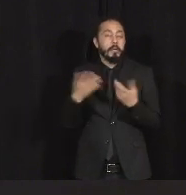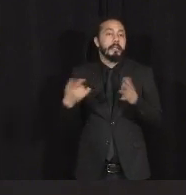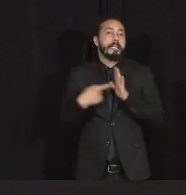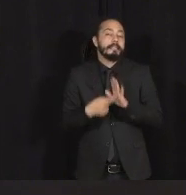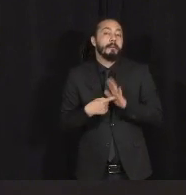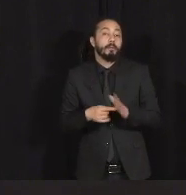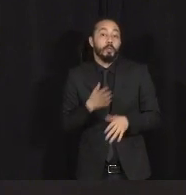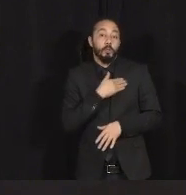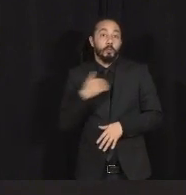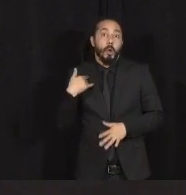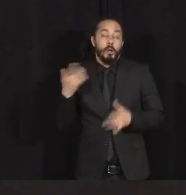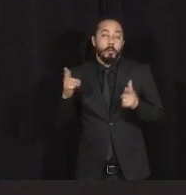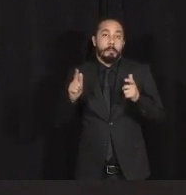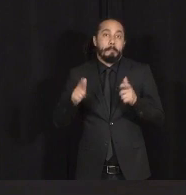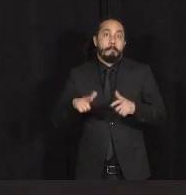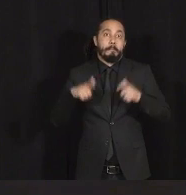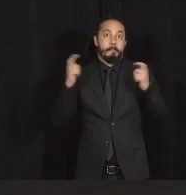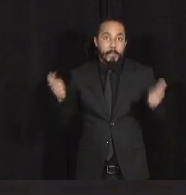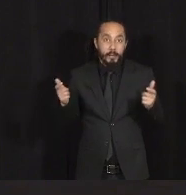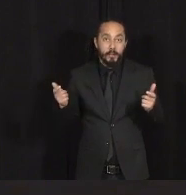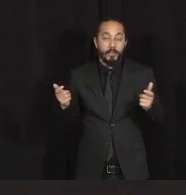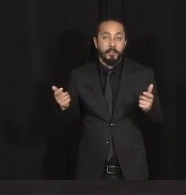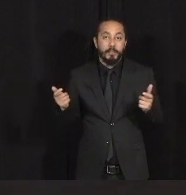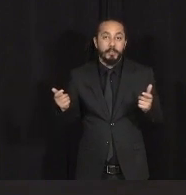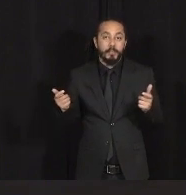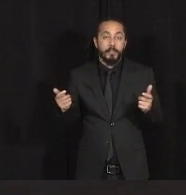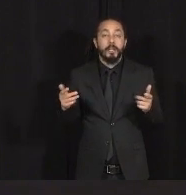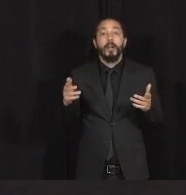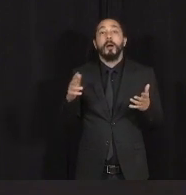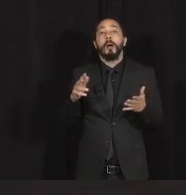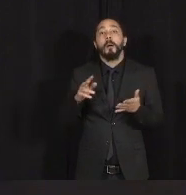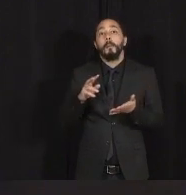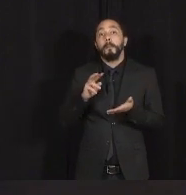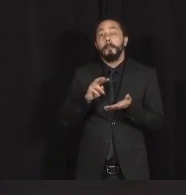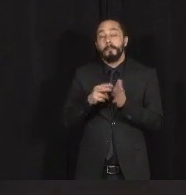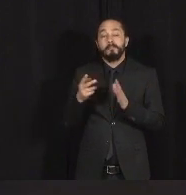perhaps expect the largest potential number of deaths in Toronto?